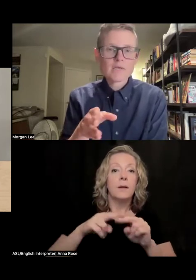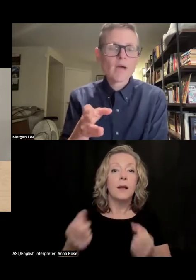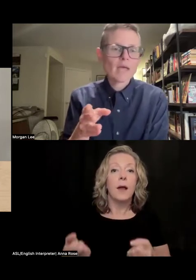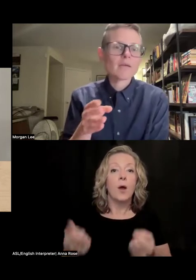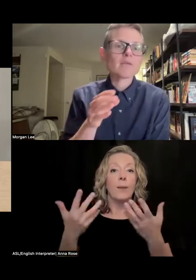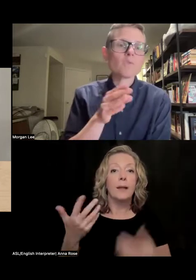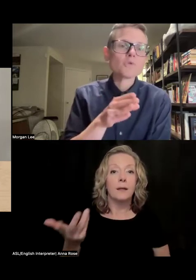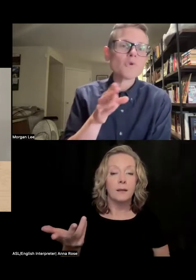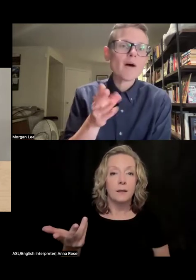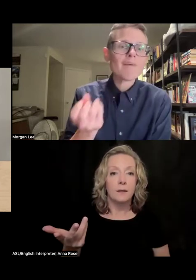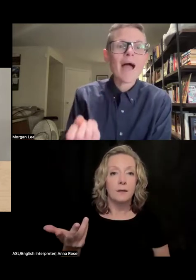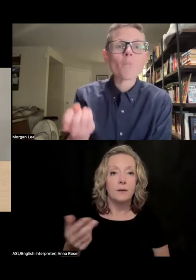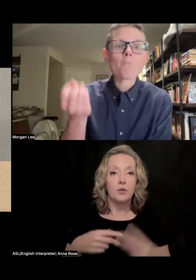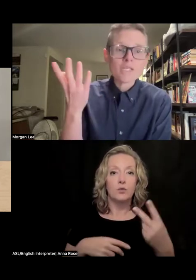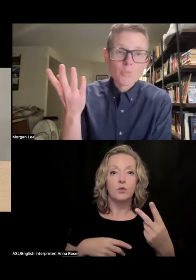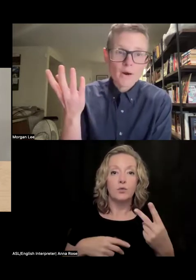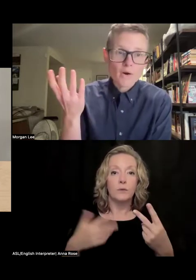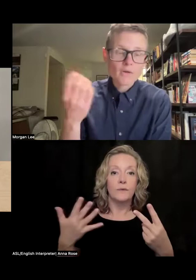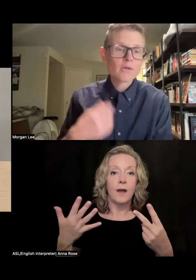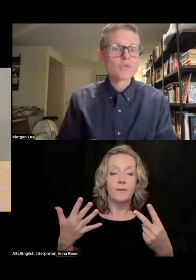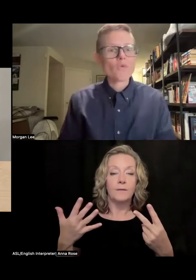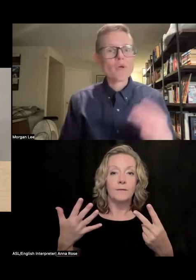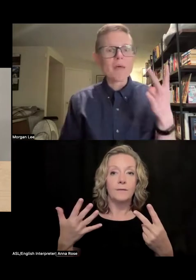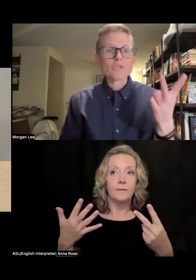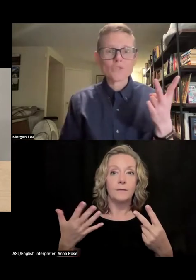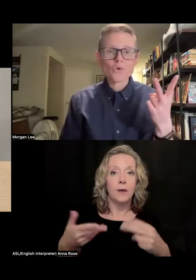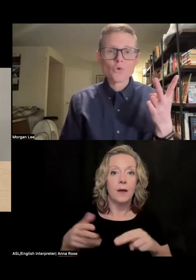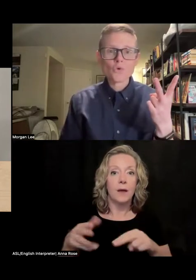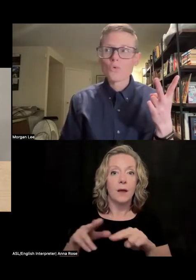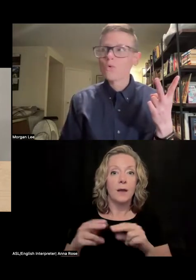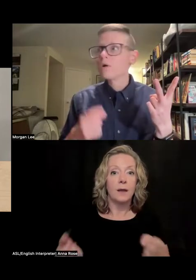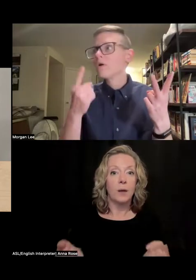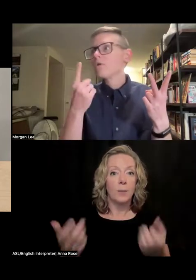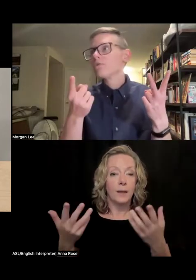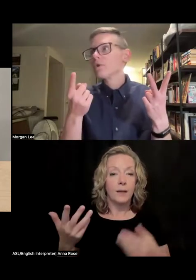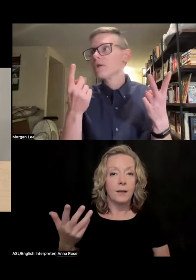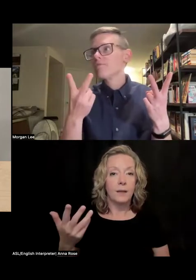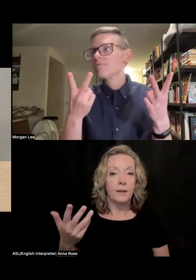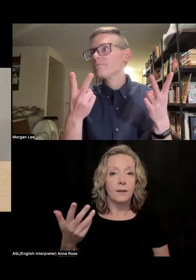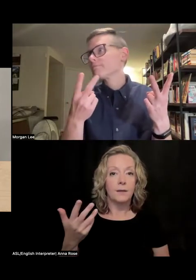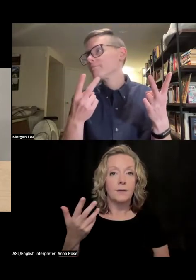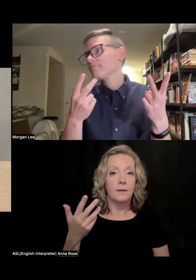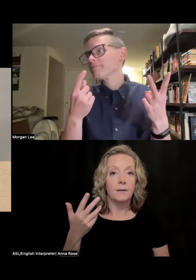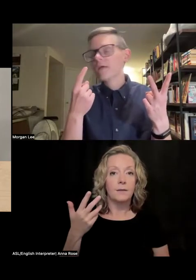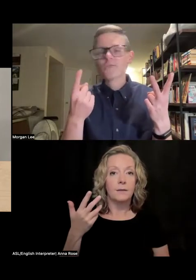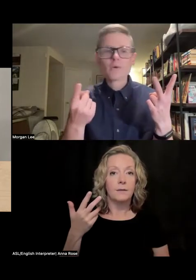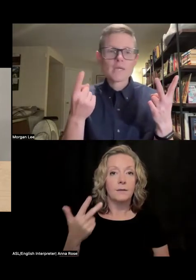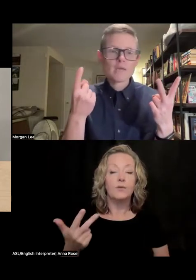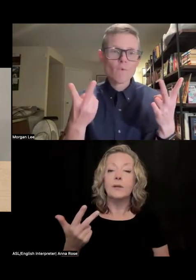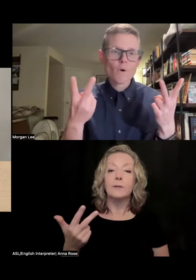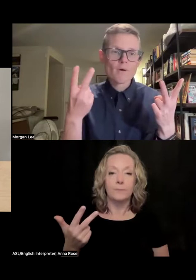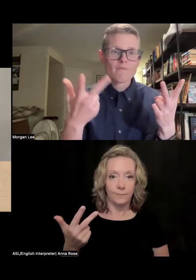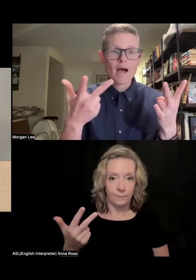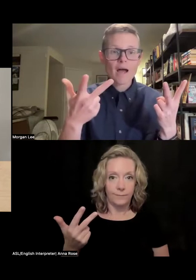is, okay, from 2 to 5, how much bigger? So if I'm at 2, 3,